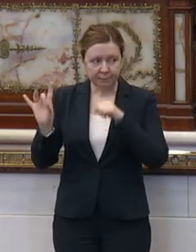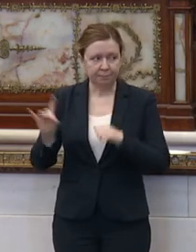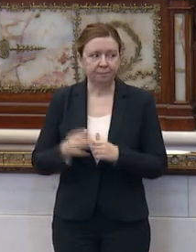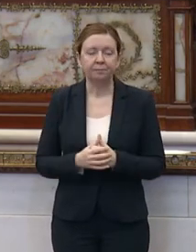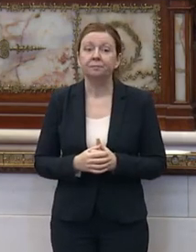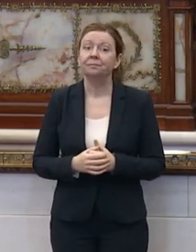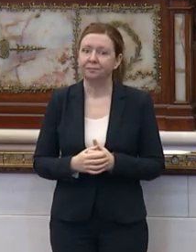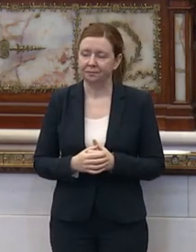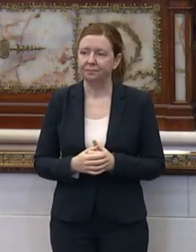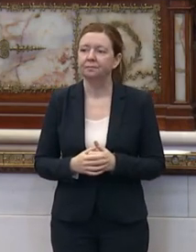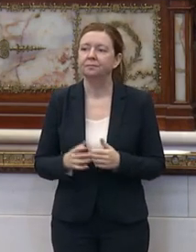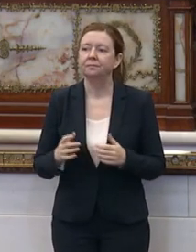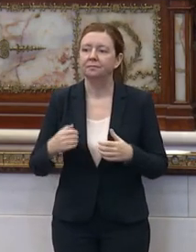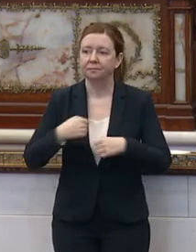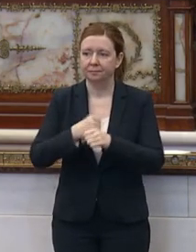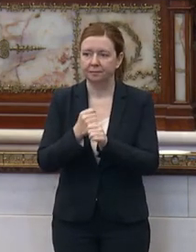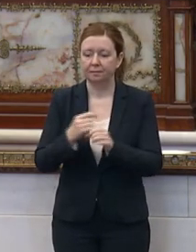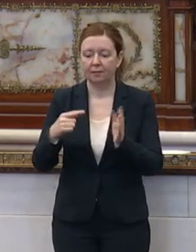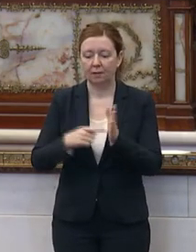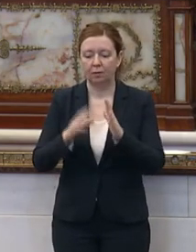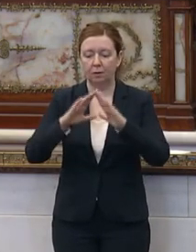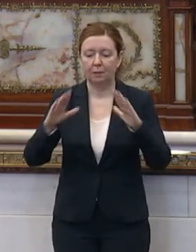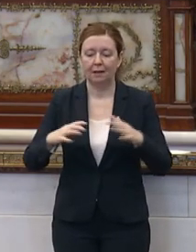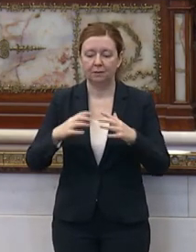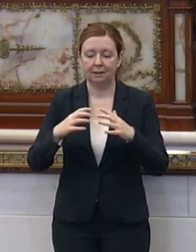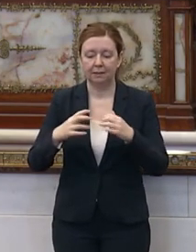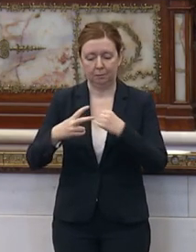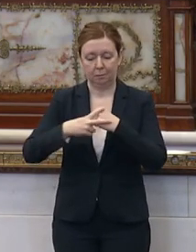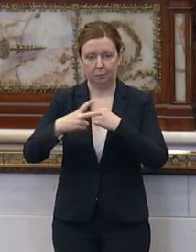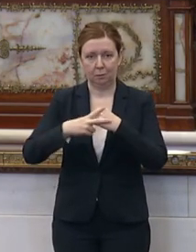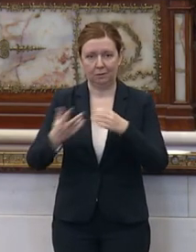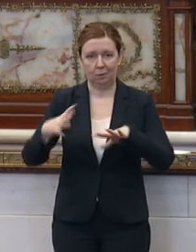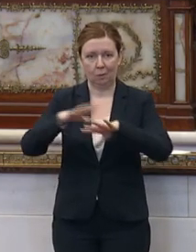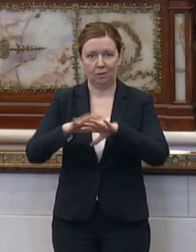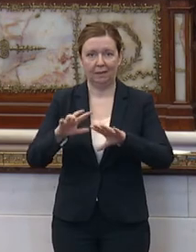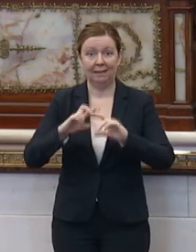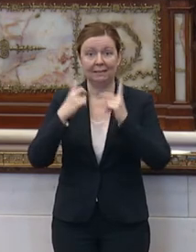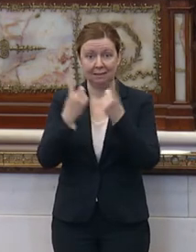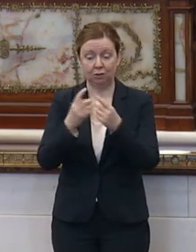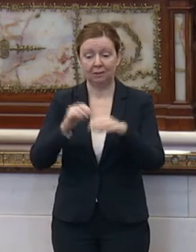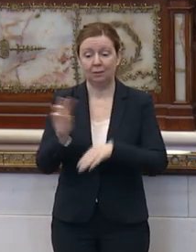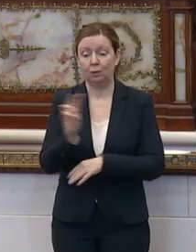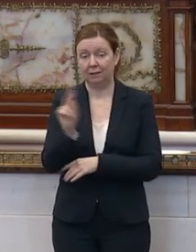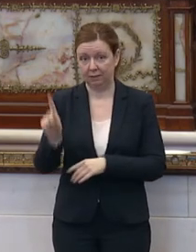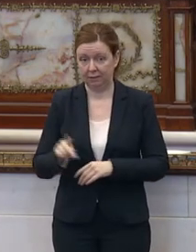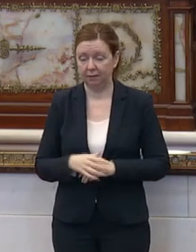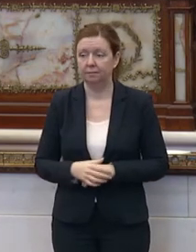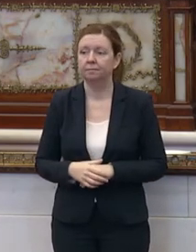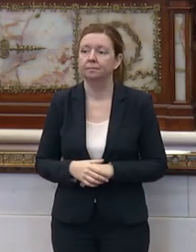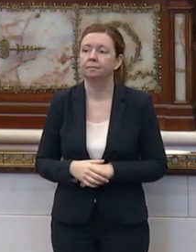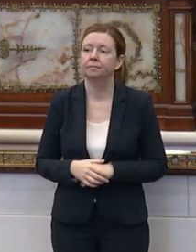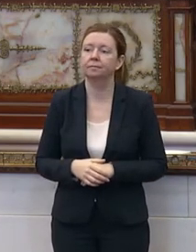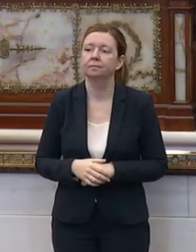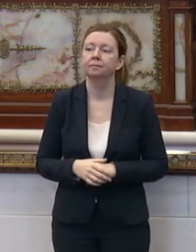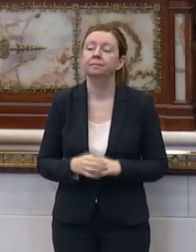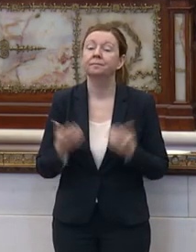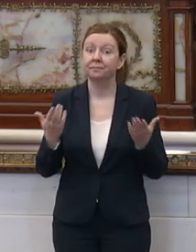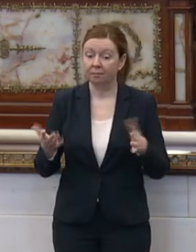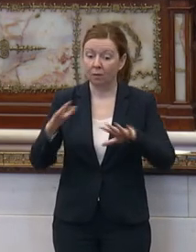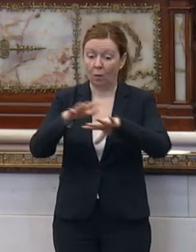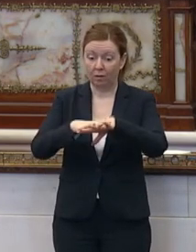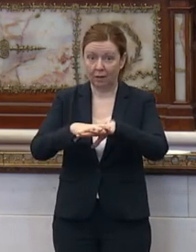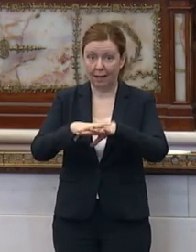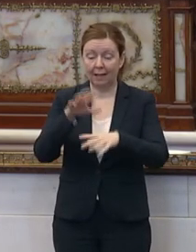210778, which would create the Affordable Housing Preservation Overlay District in West Philadelphia. This